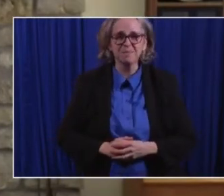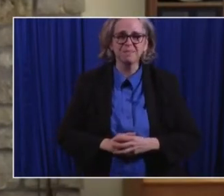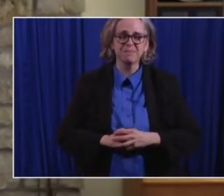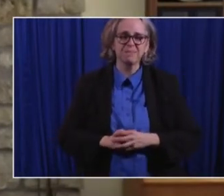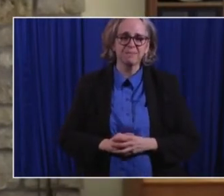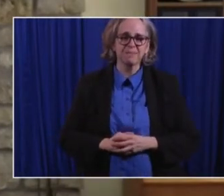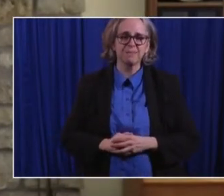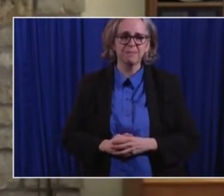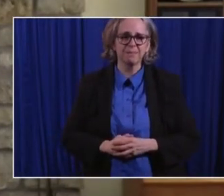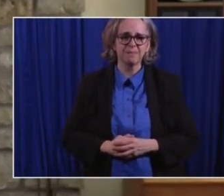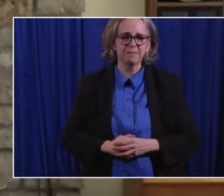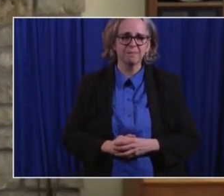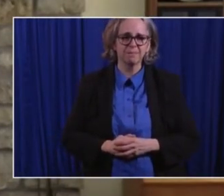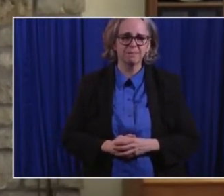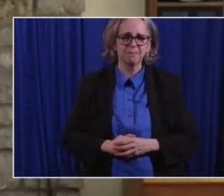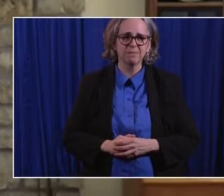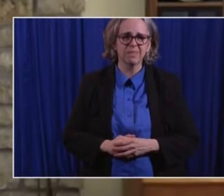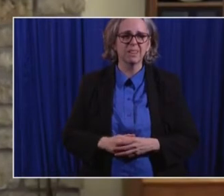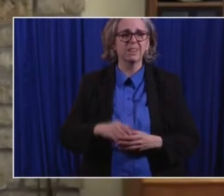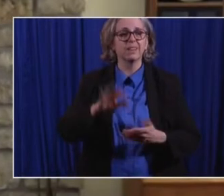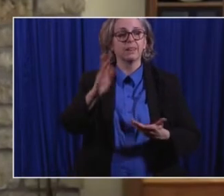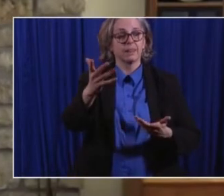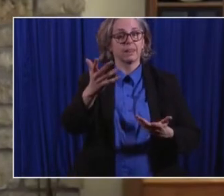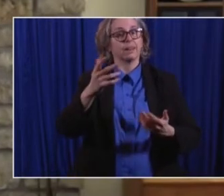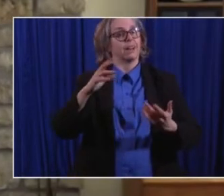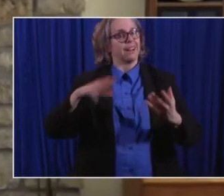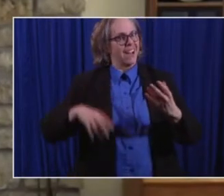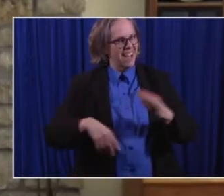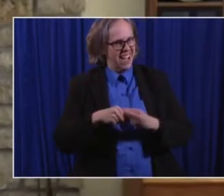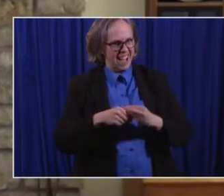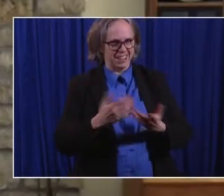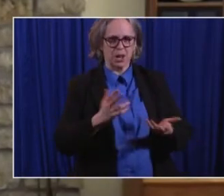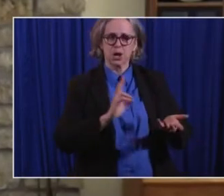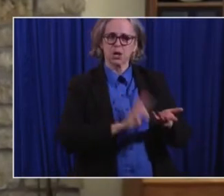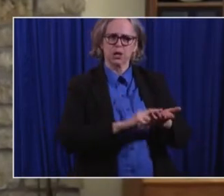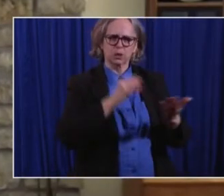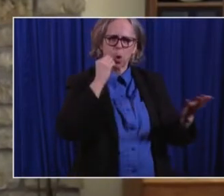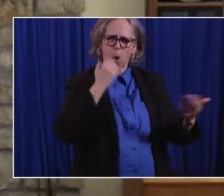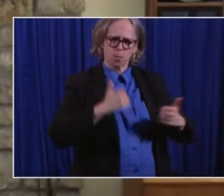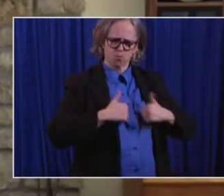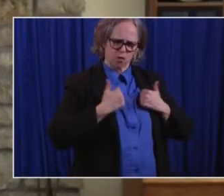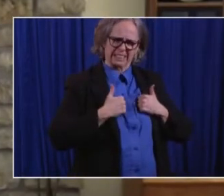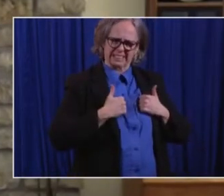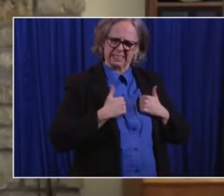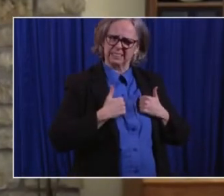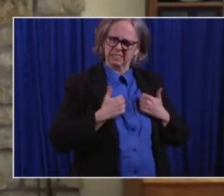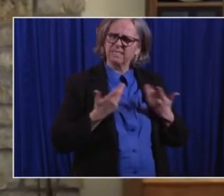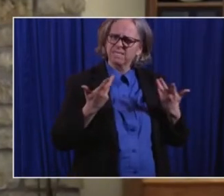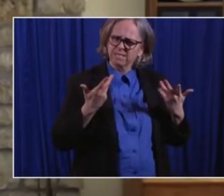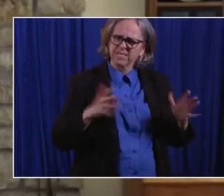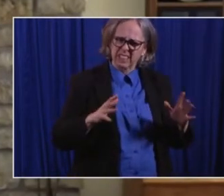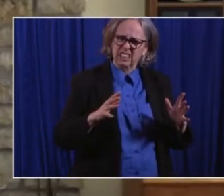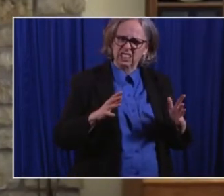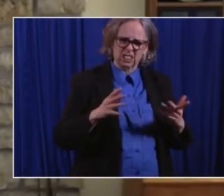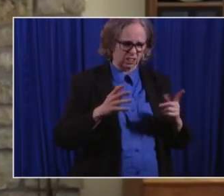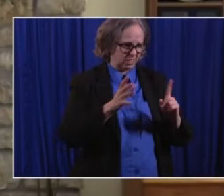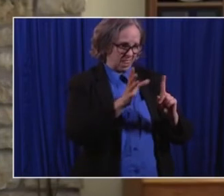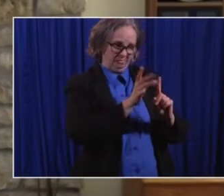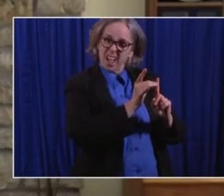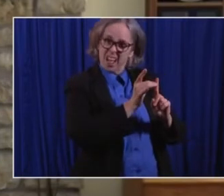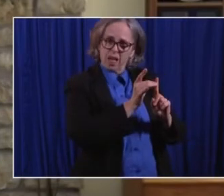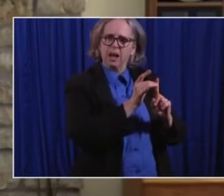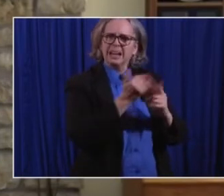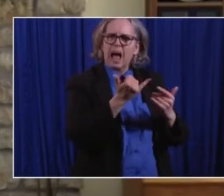We're also seeing a decline in COVID cases among nursing home residents. In mid-December, we had about 5,100 nursing